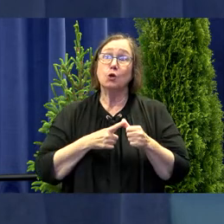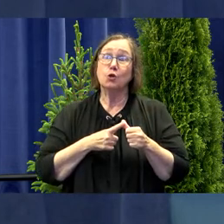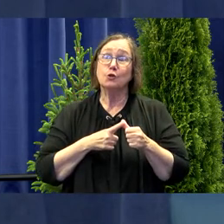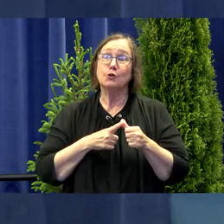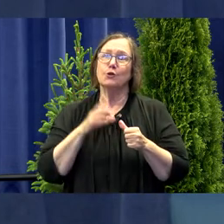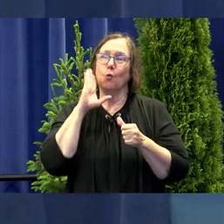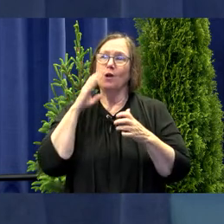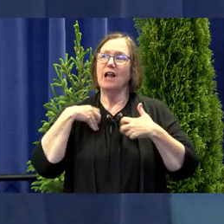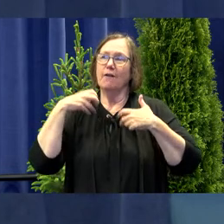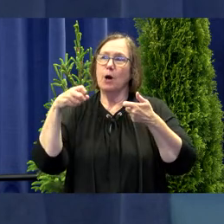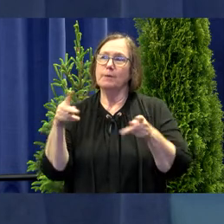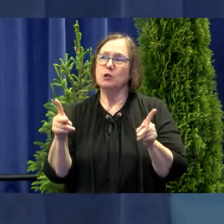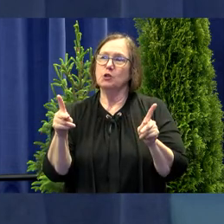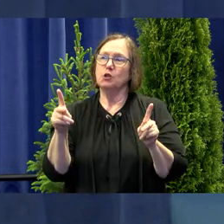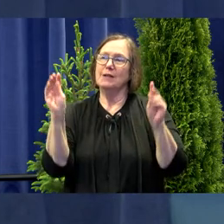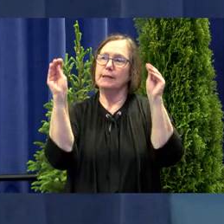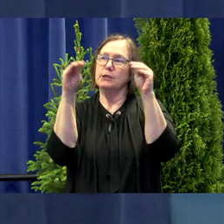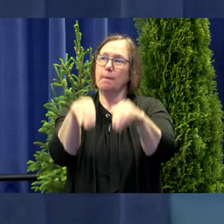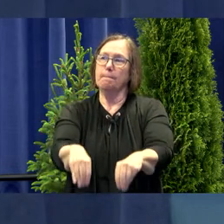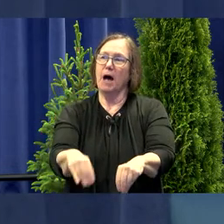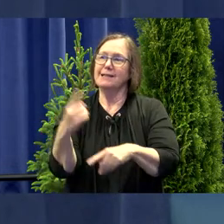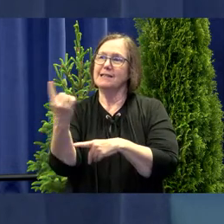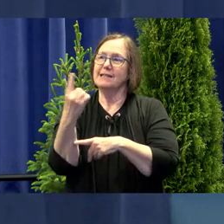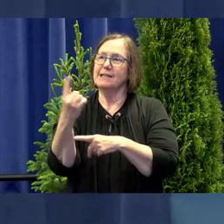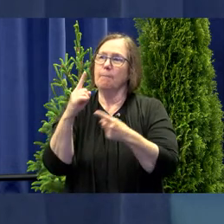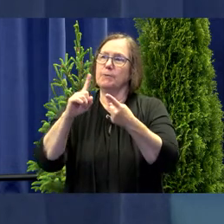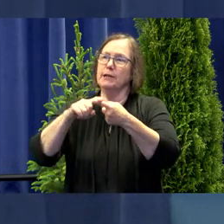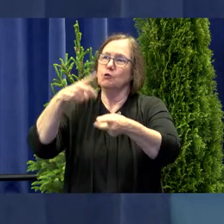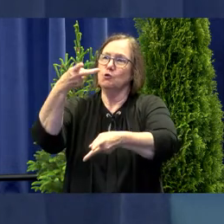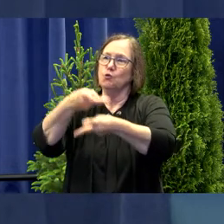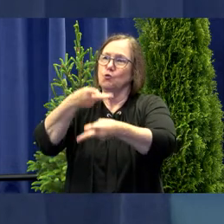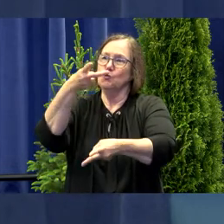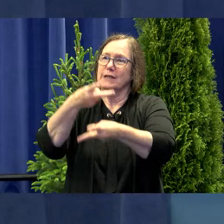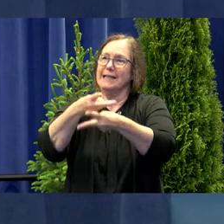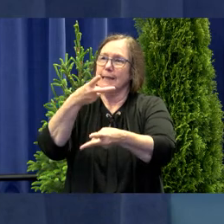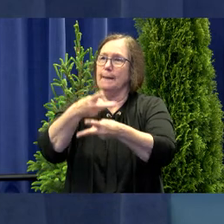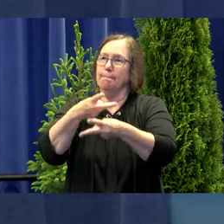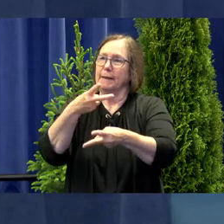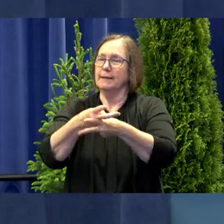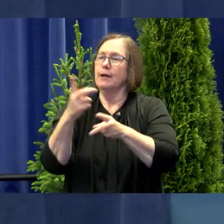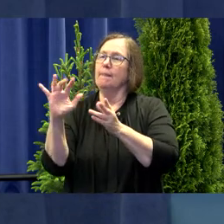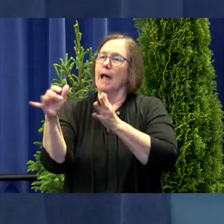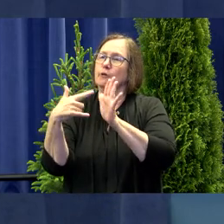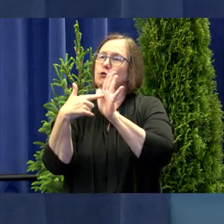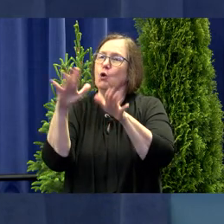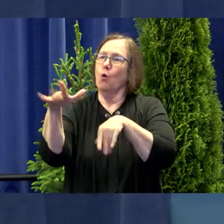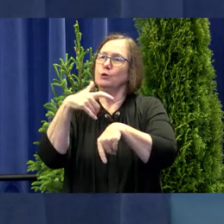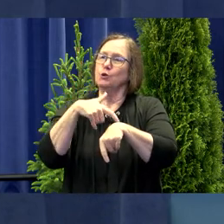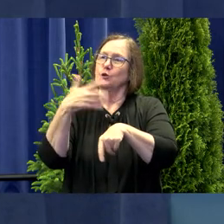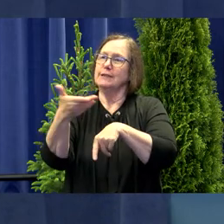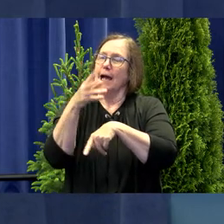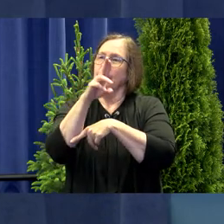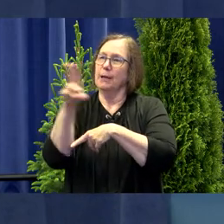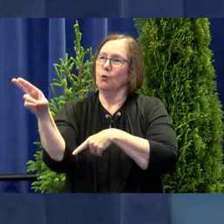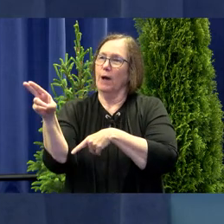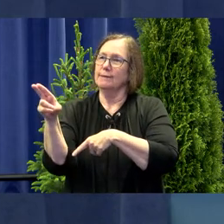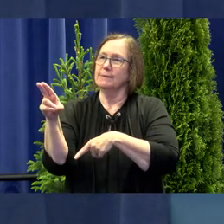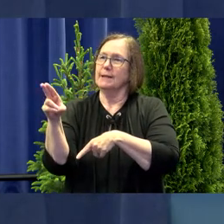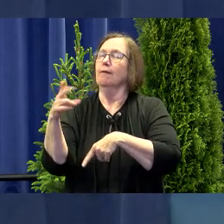the opportunity to deposit items reflective of their time at Western in a time